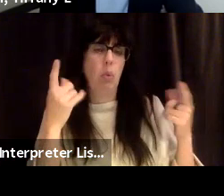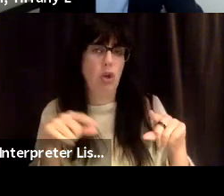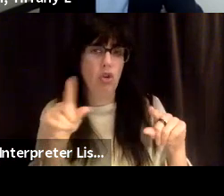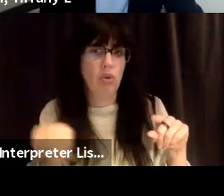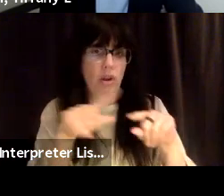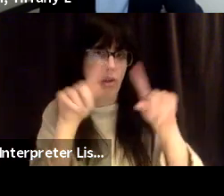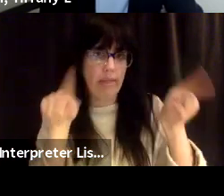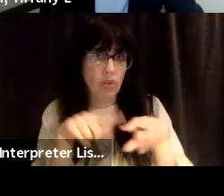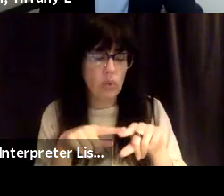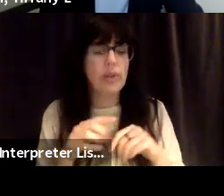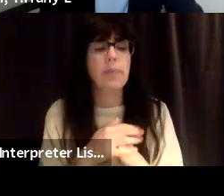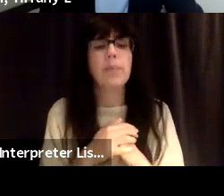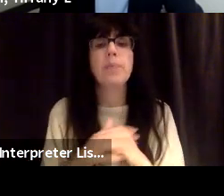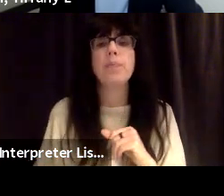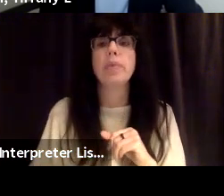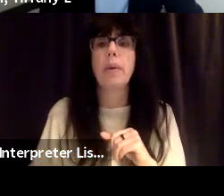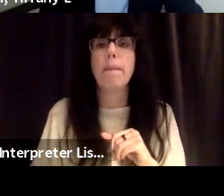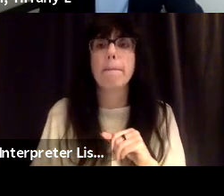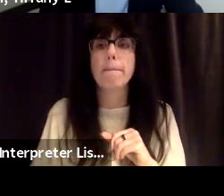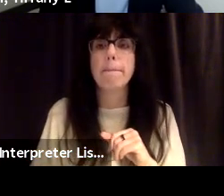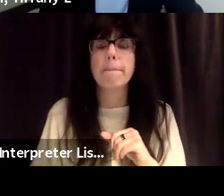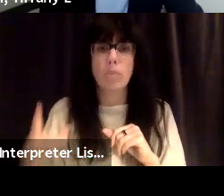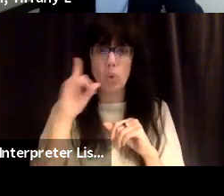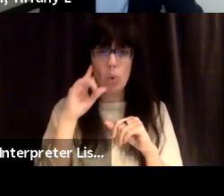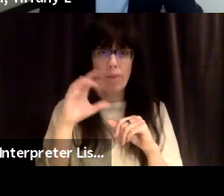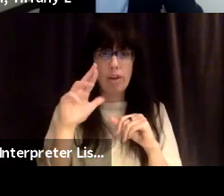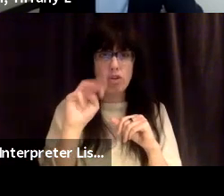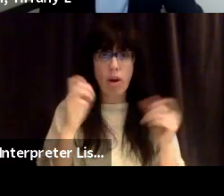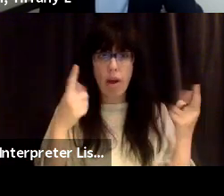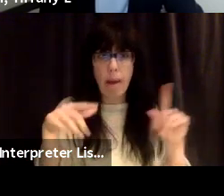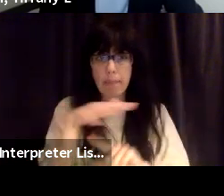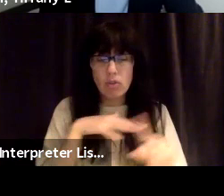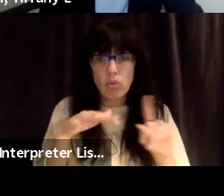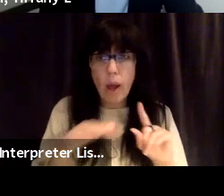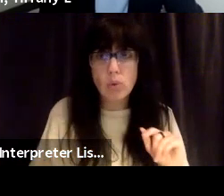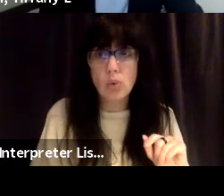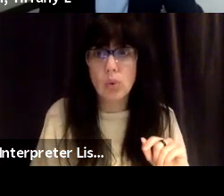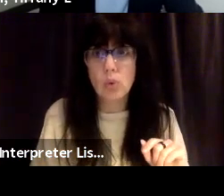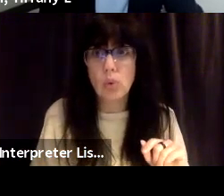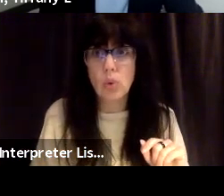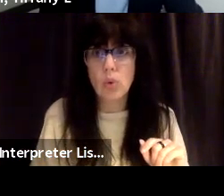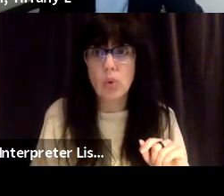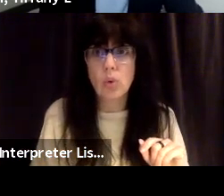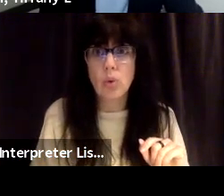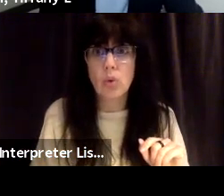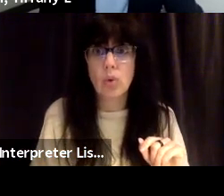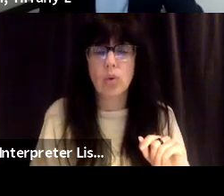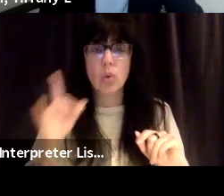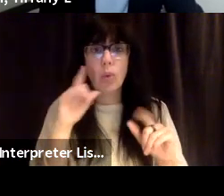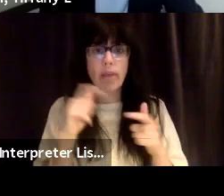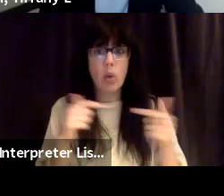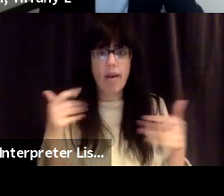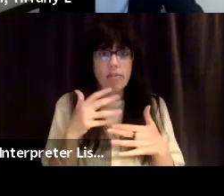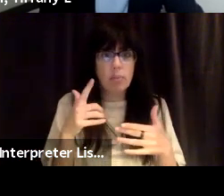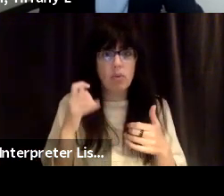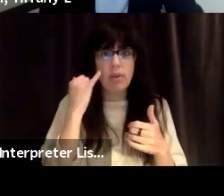or anyone who's attending, watching this, do you think that crime happens around you? Do you think that there are shootings happening in District 22 that you have to be afraid of, that you have to have more